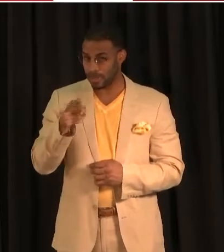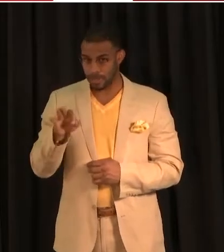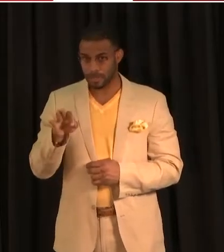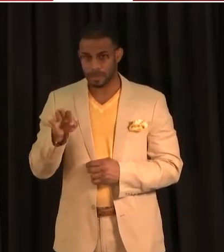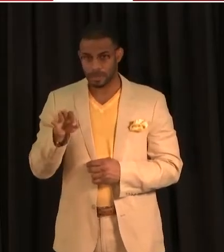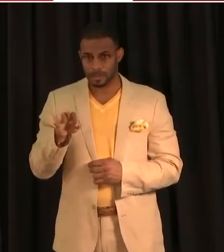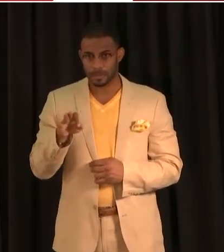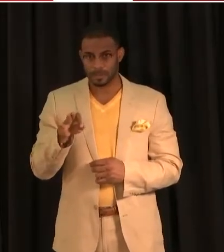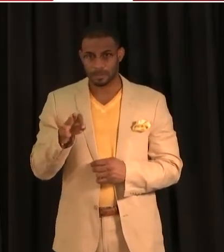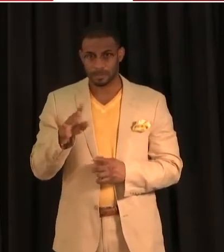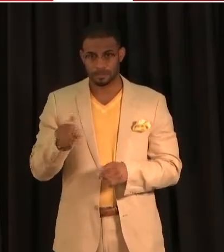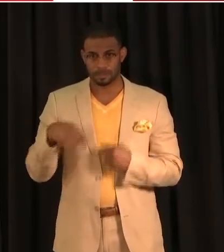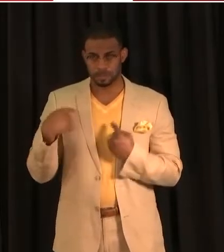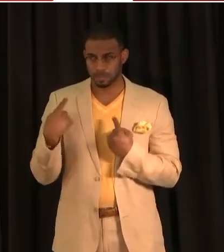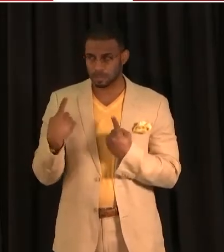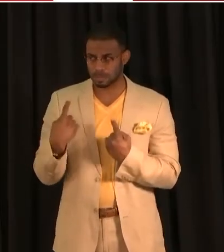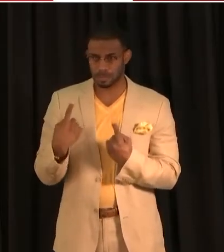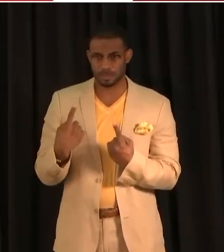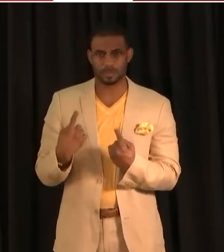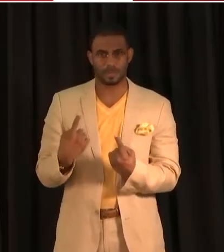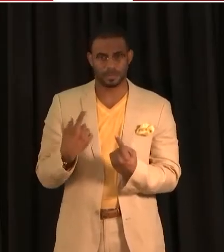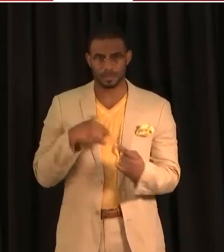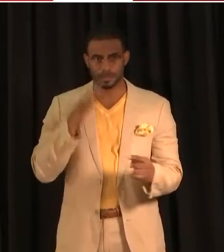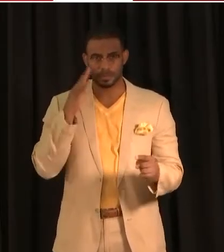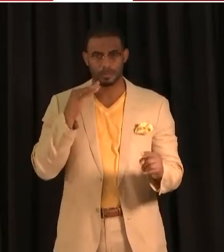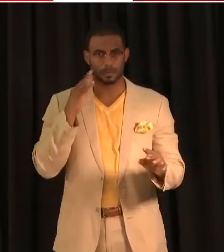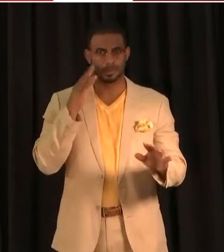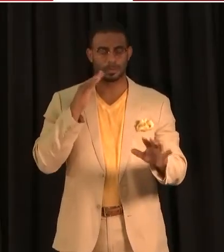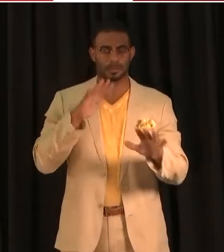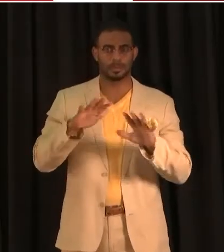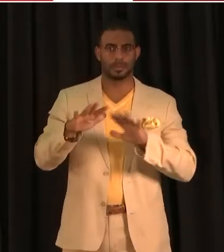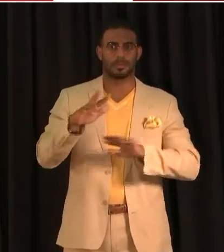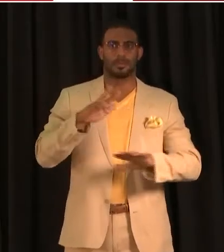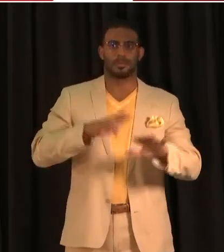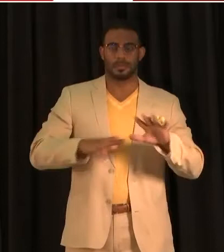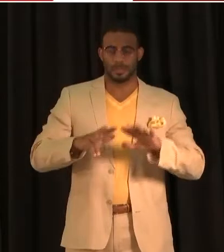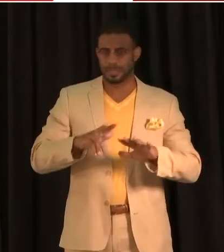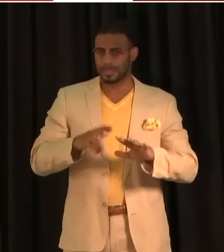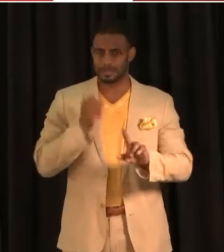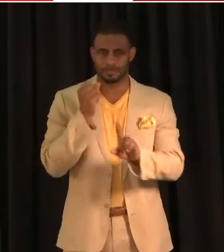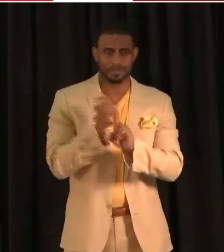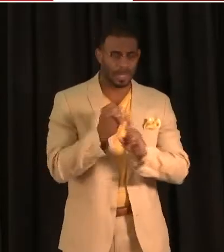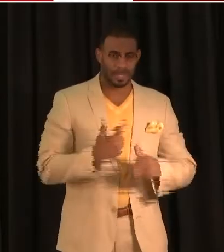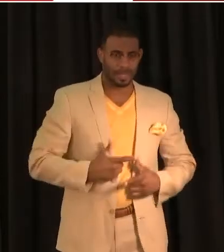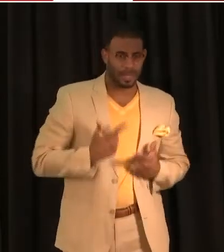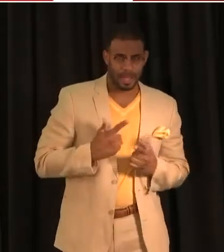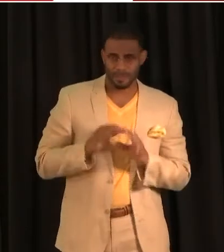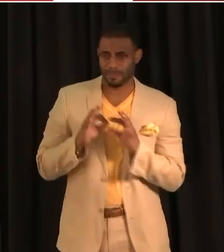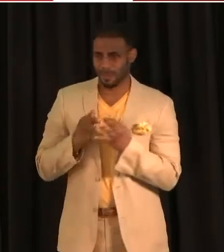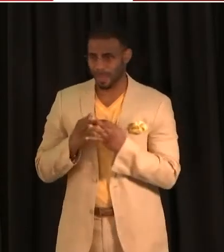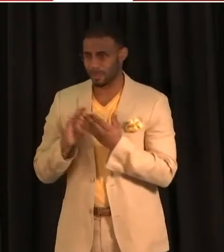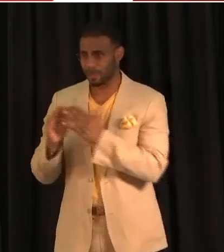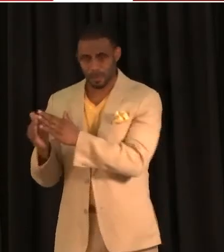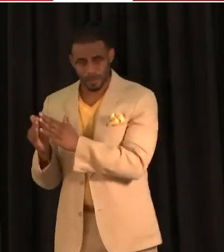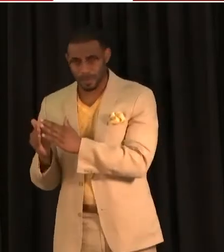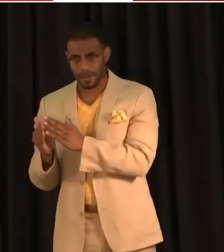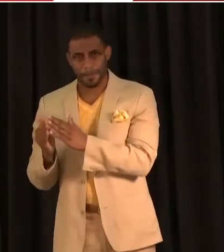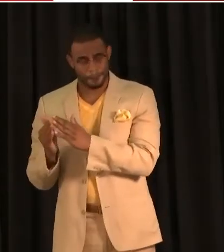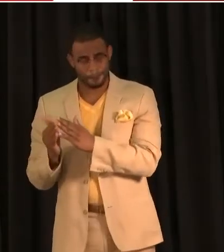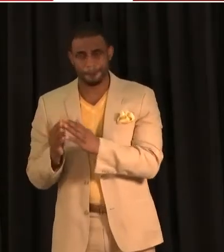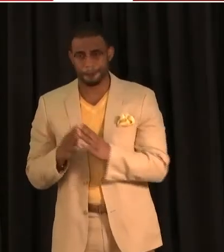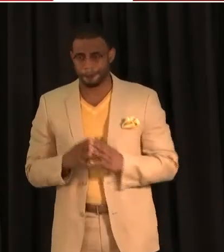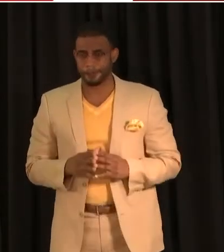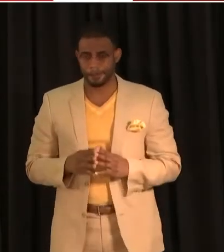us will agree that our livelihood of not only ourselves, our families, our loved ones, our community has